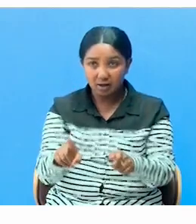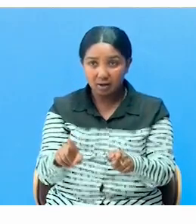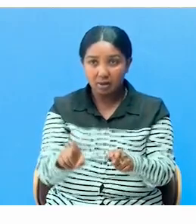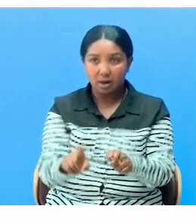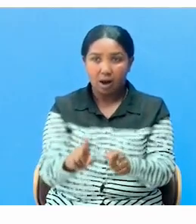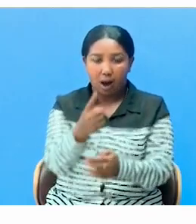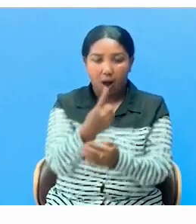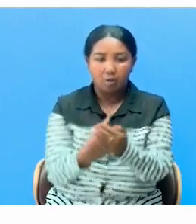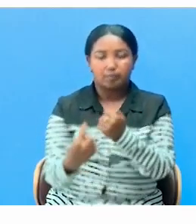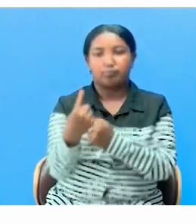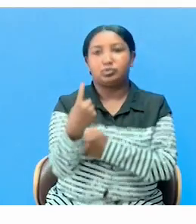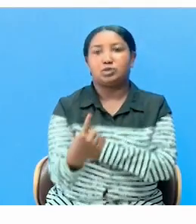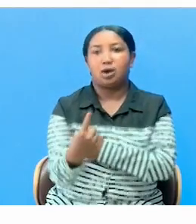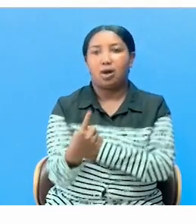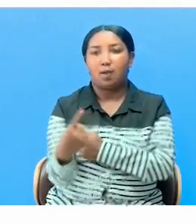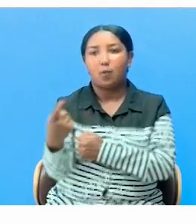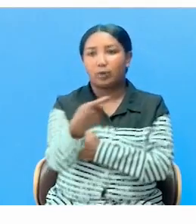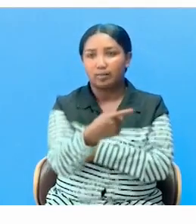the prime minister,